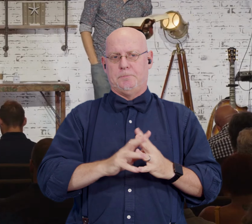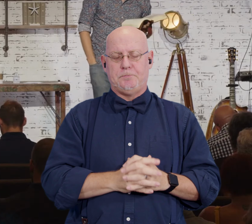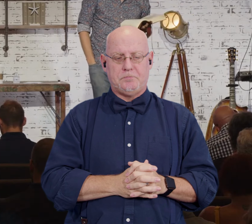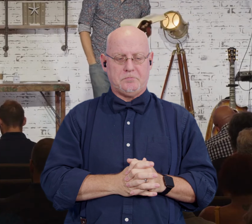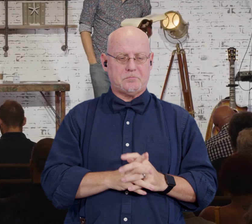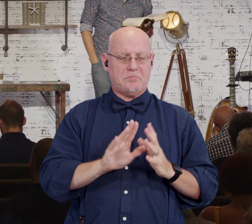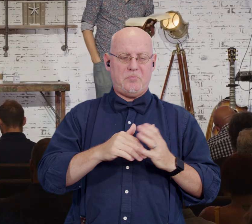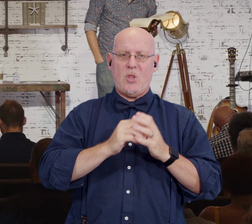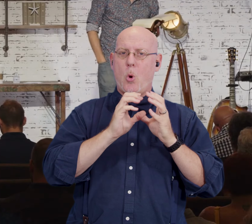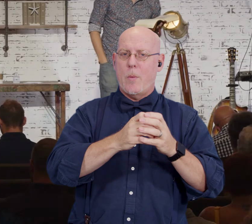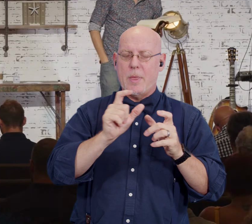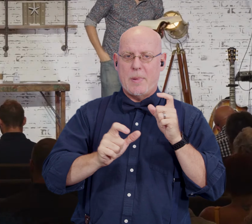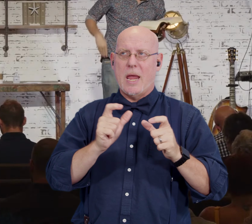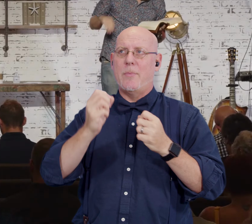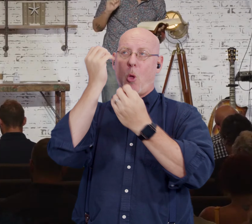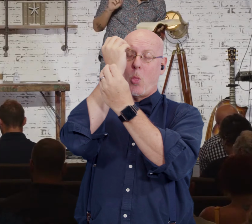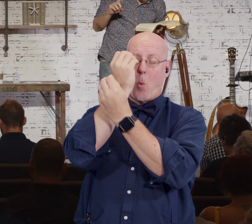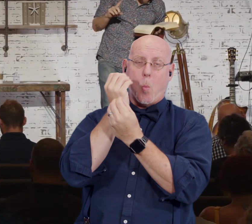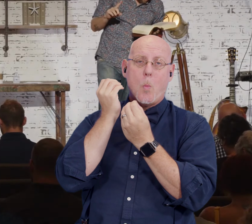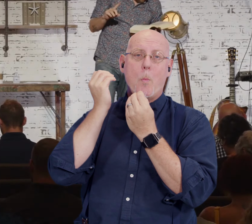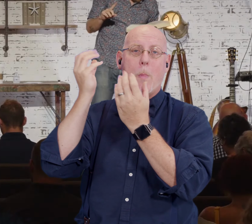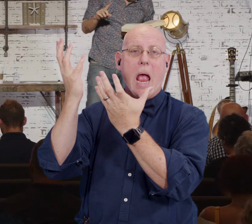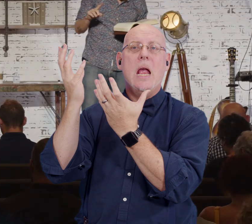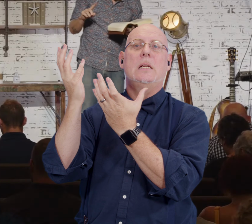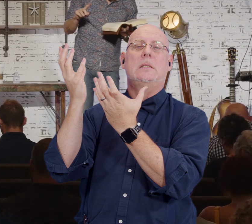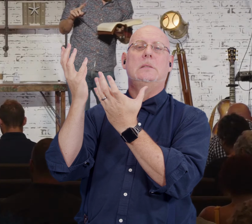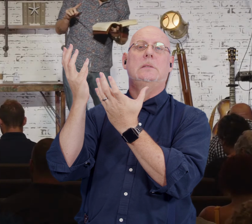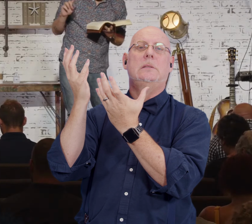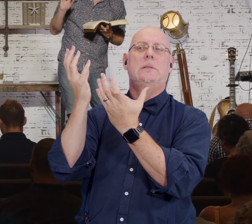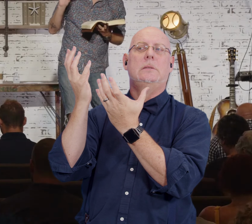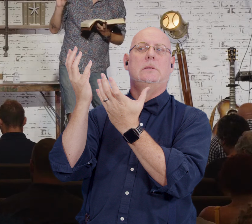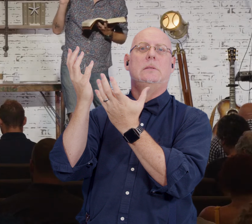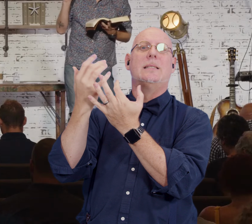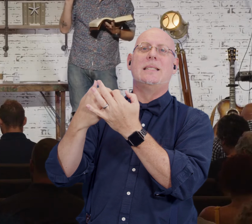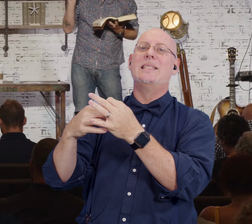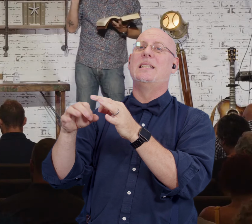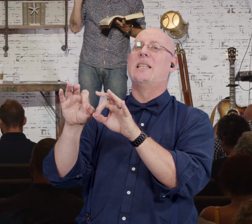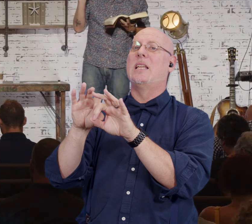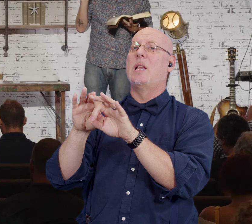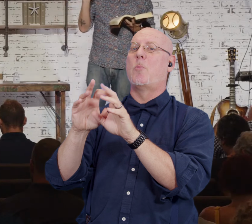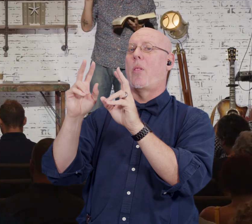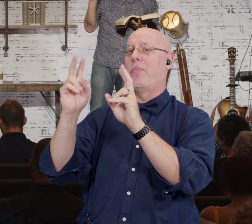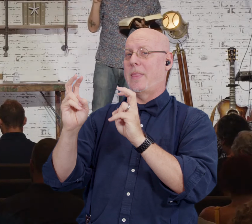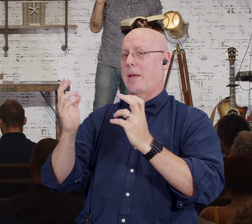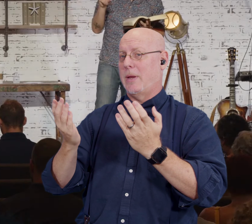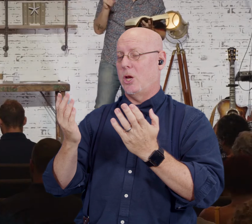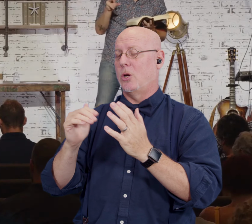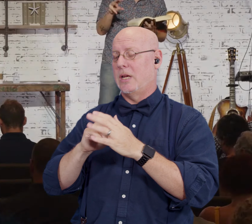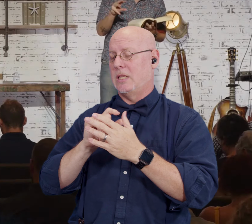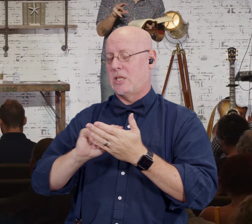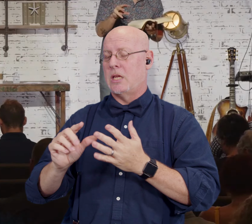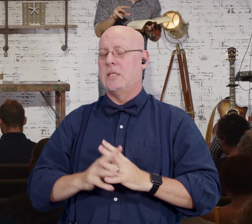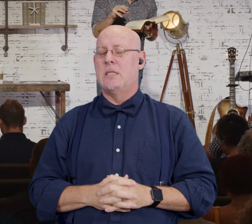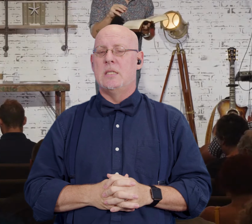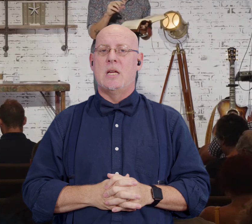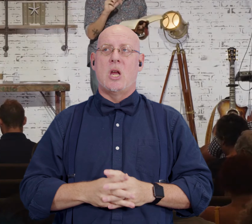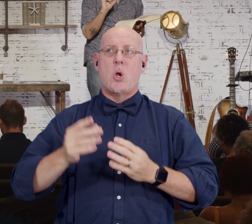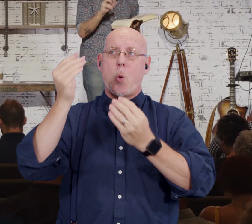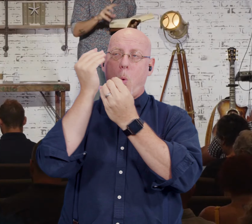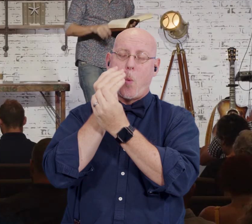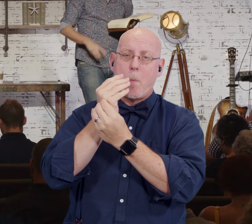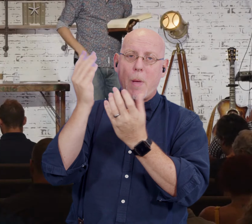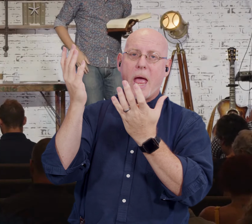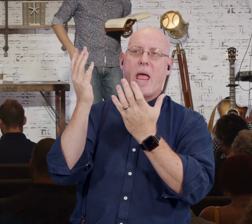text. With all the remnant of the people, they obeyed. That is a key theme here in the text.